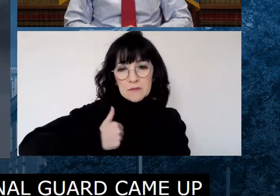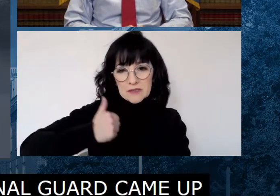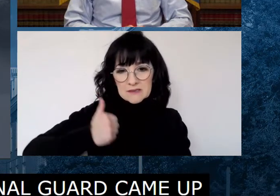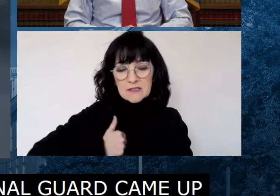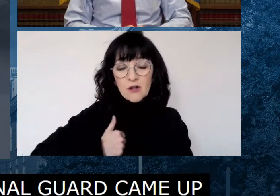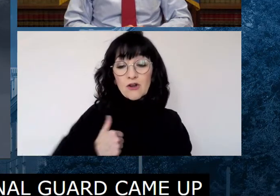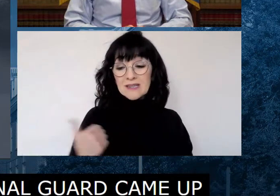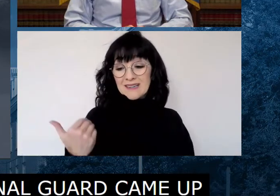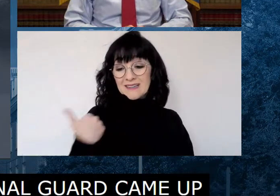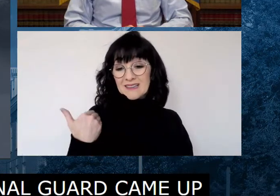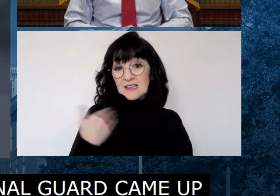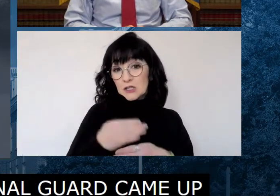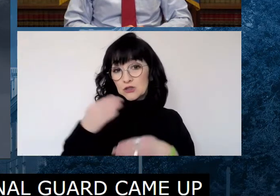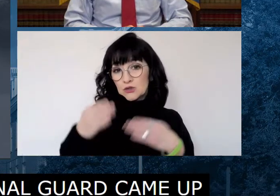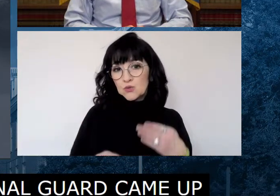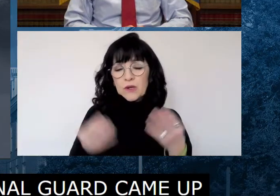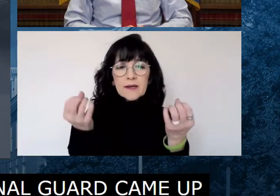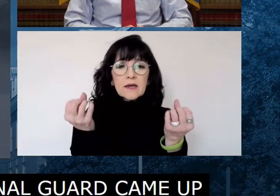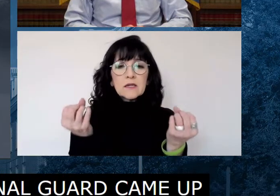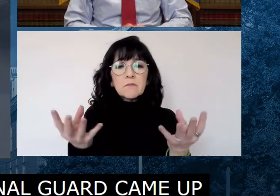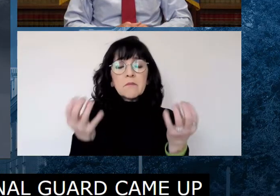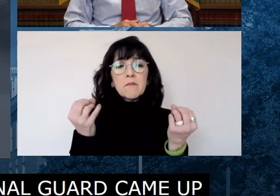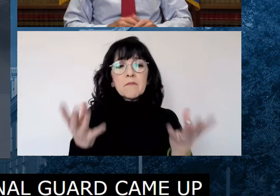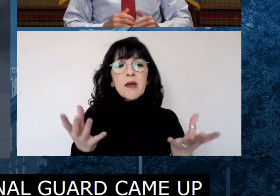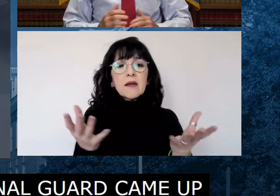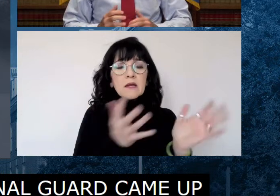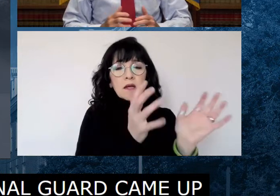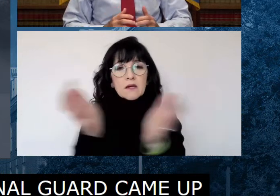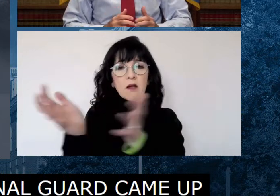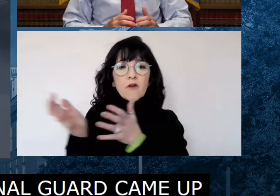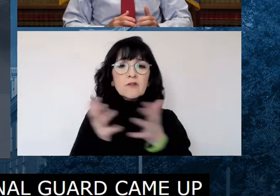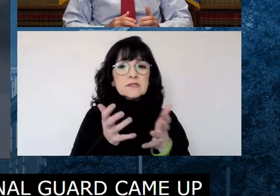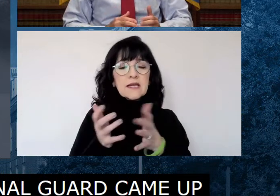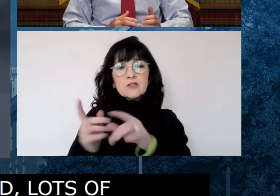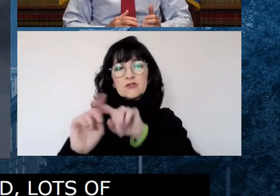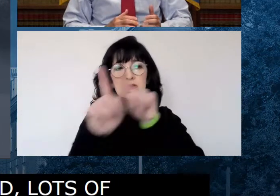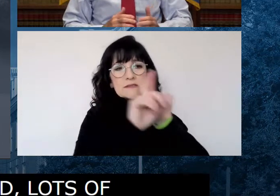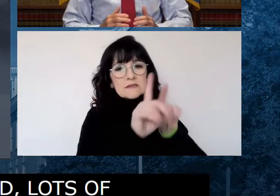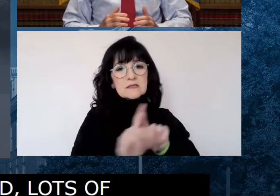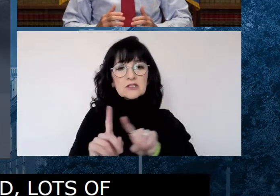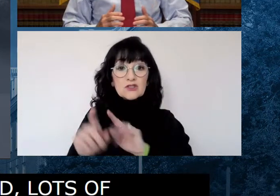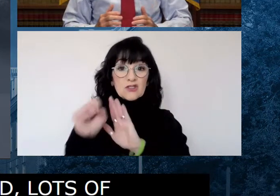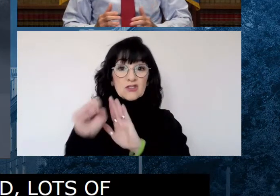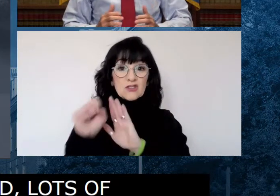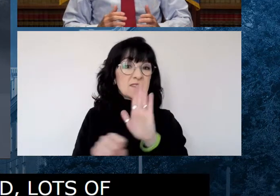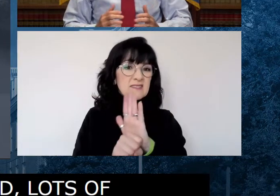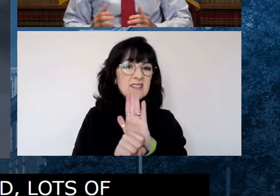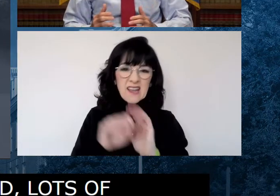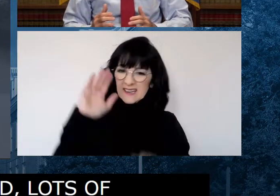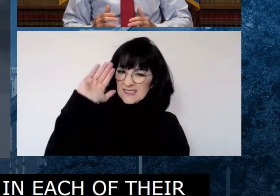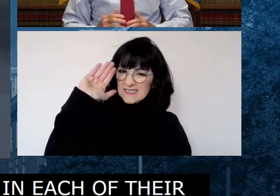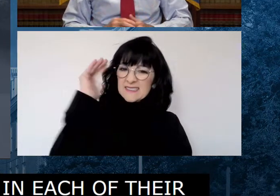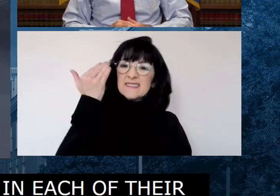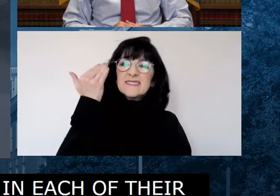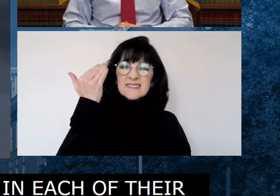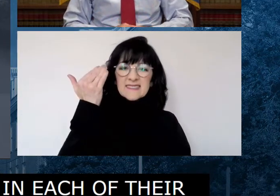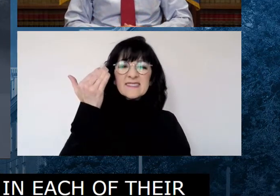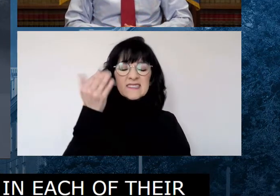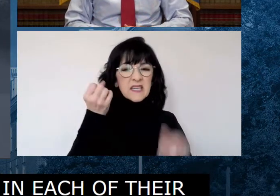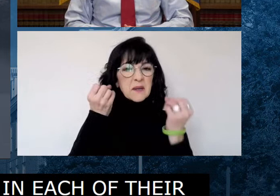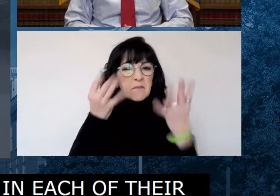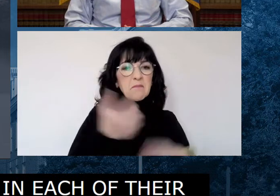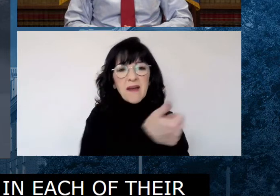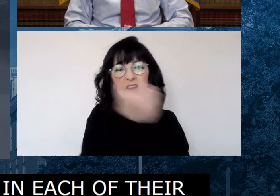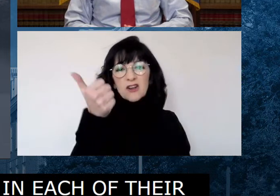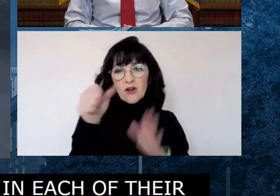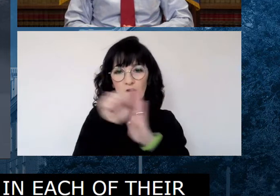about the situation in each of their states. It seems like all states have hit this winter peak and are on the